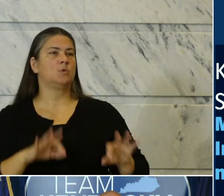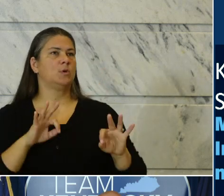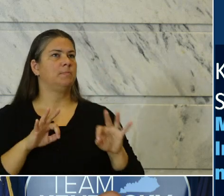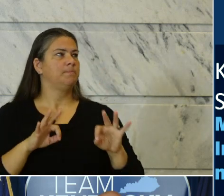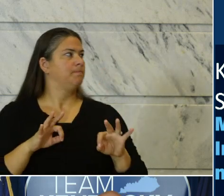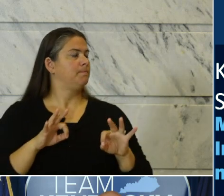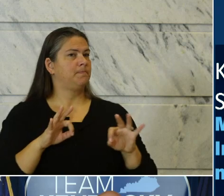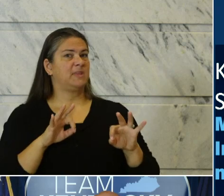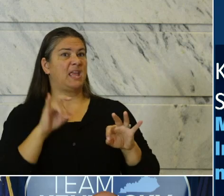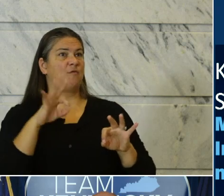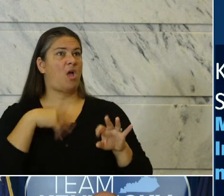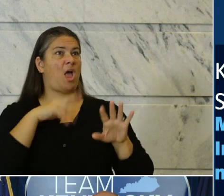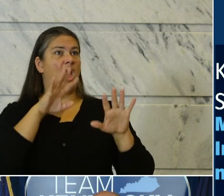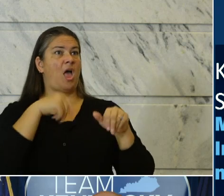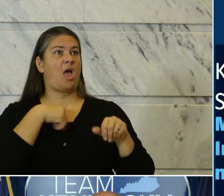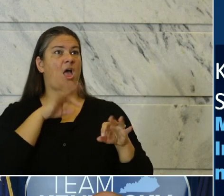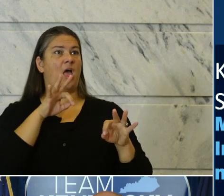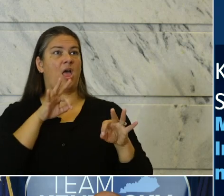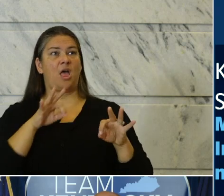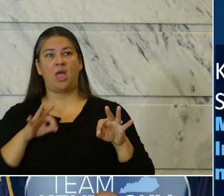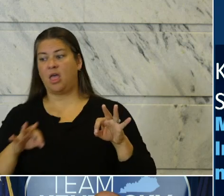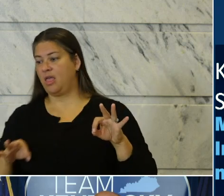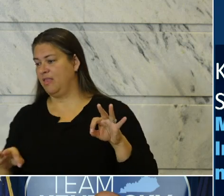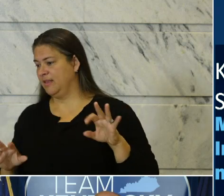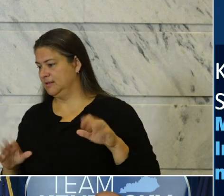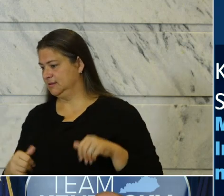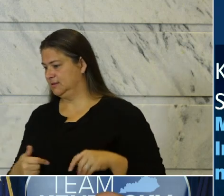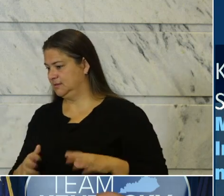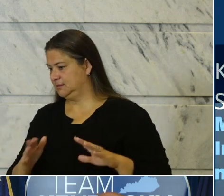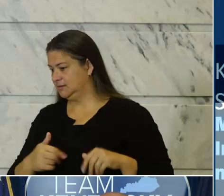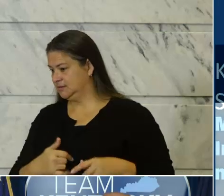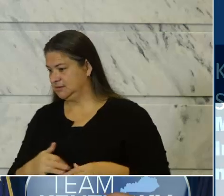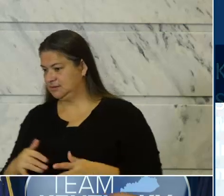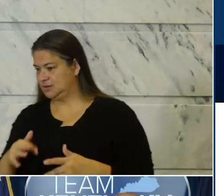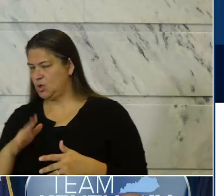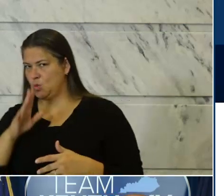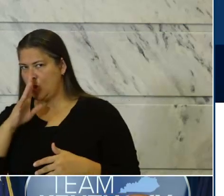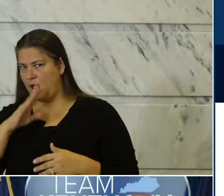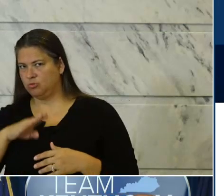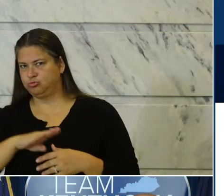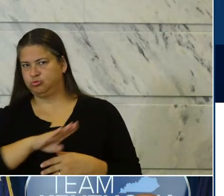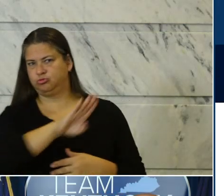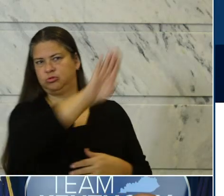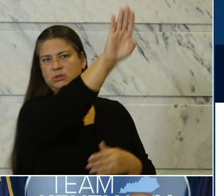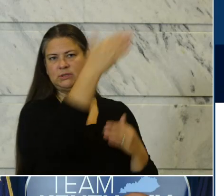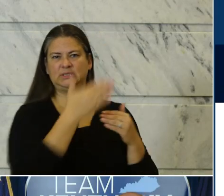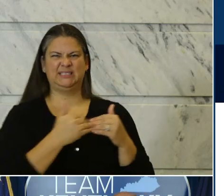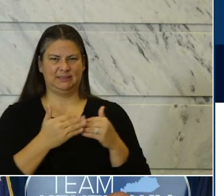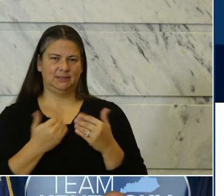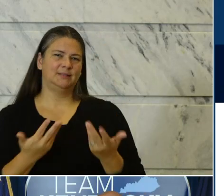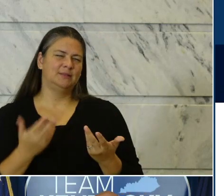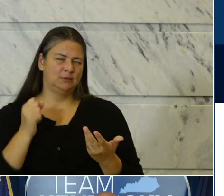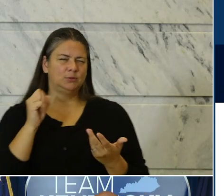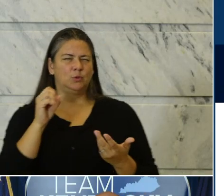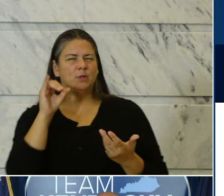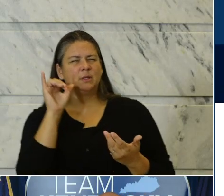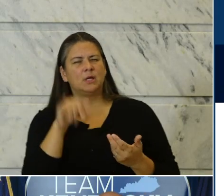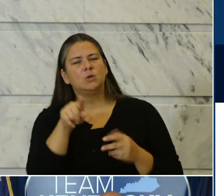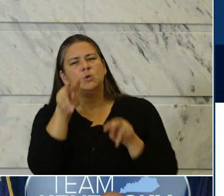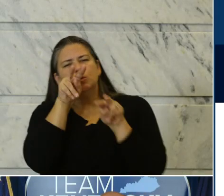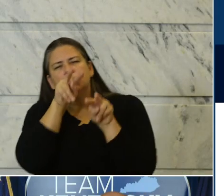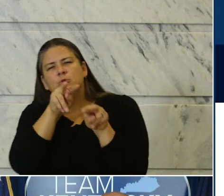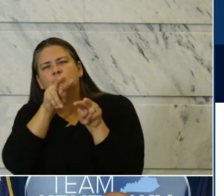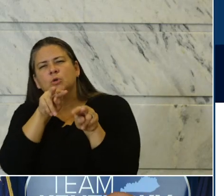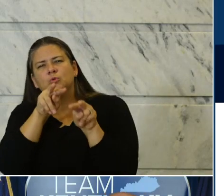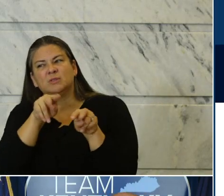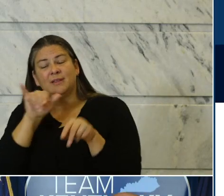make that point on the next slide. James, you can put that up there. So you've seen me use these, those of you who watch these briefings on a regular basis over